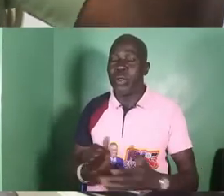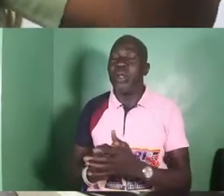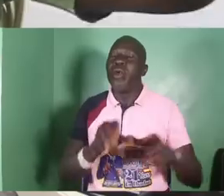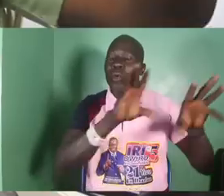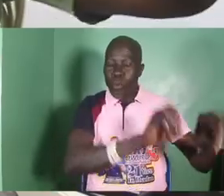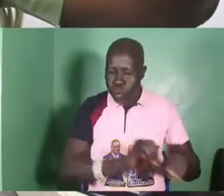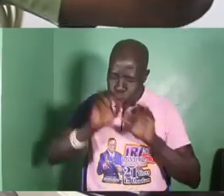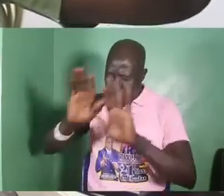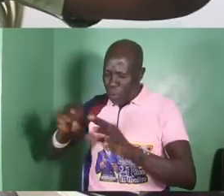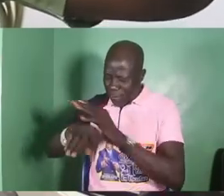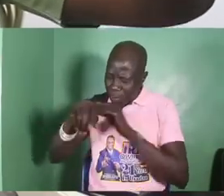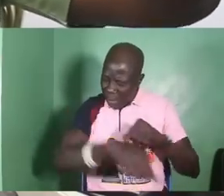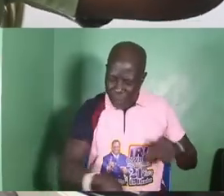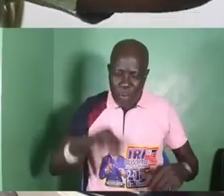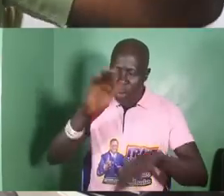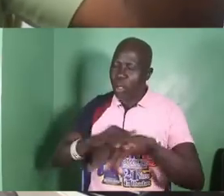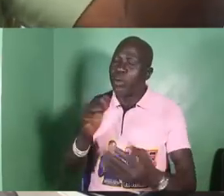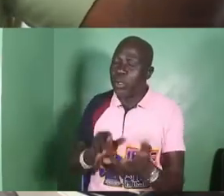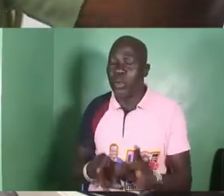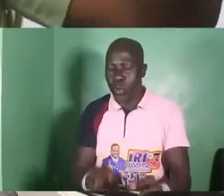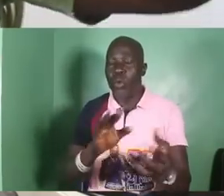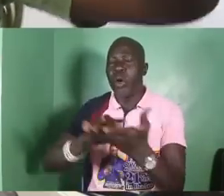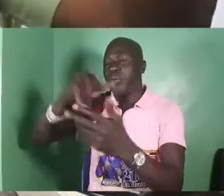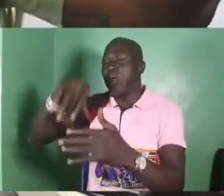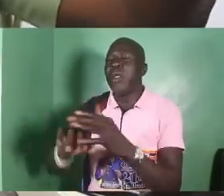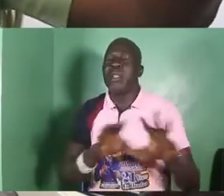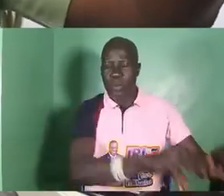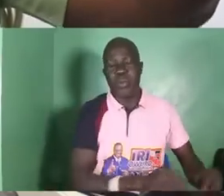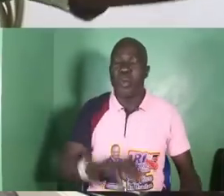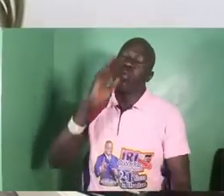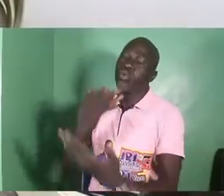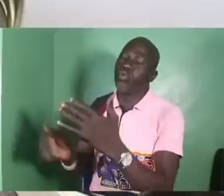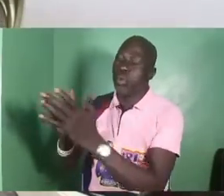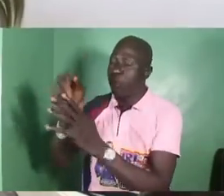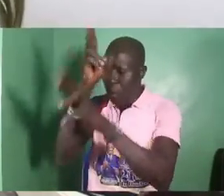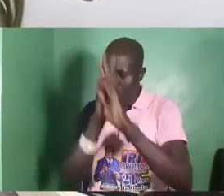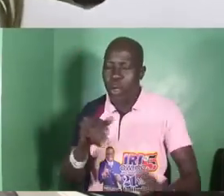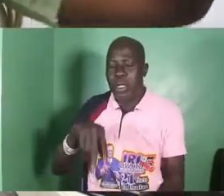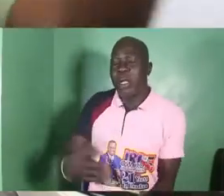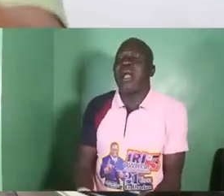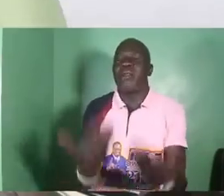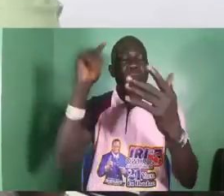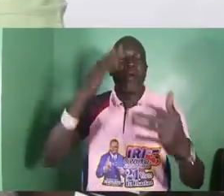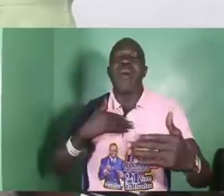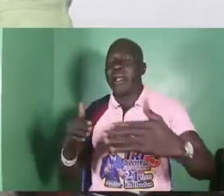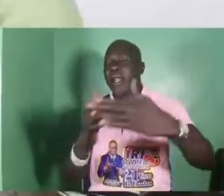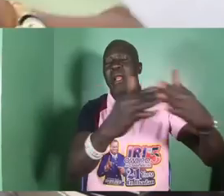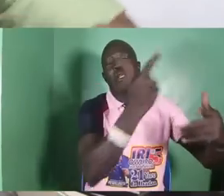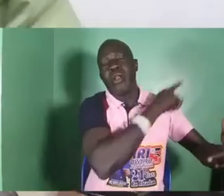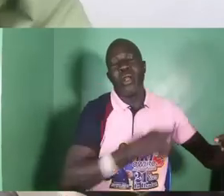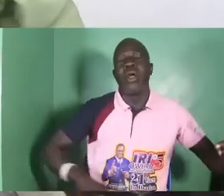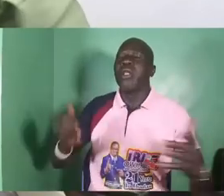FPS million ogo stand my feet on the feet of the earth FPS million ogo stand my feet on part of God the dey put it on him rise for my direction oh yeah